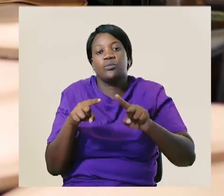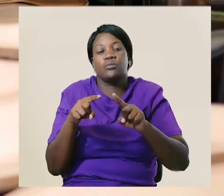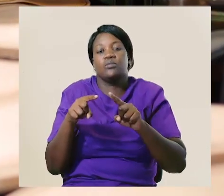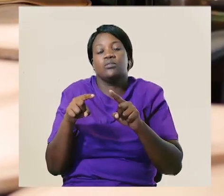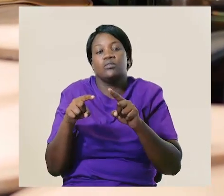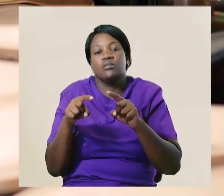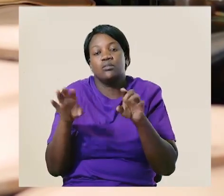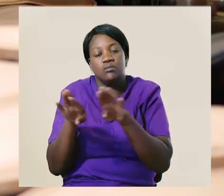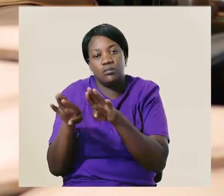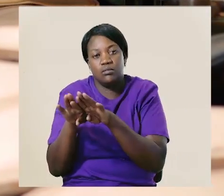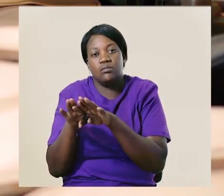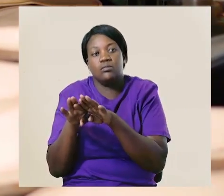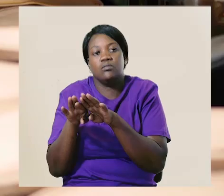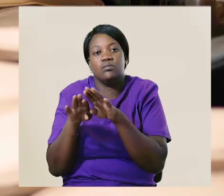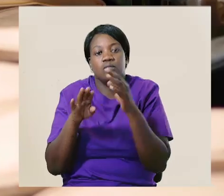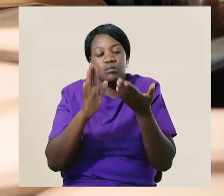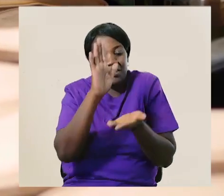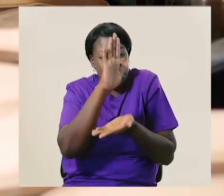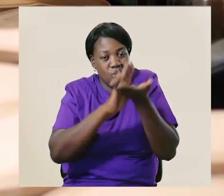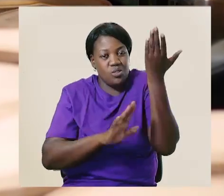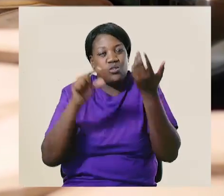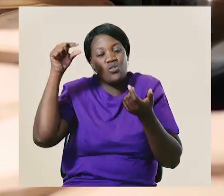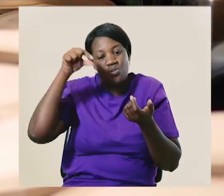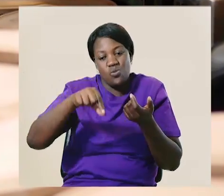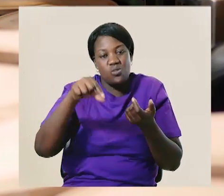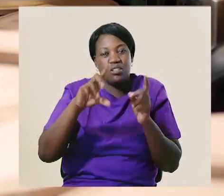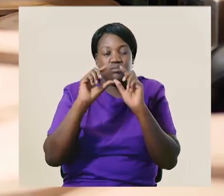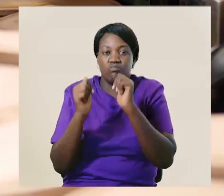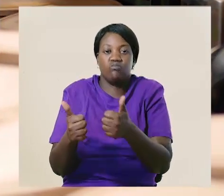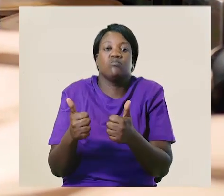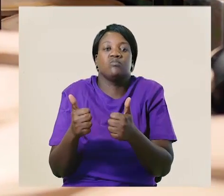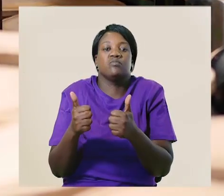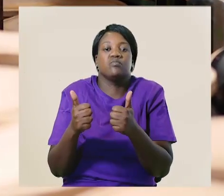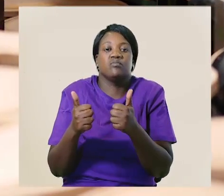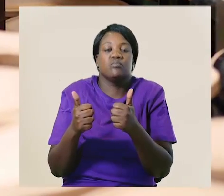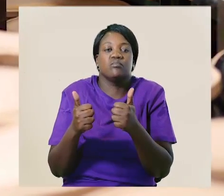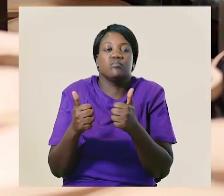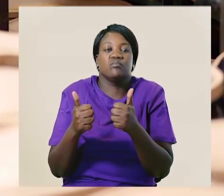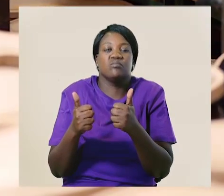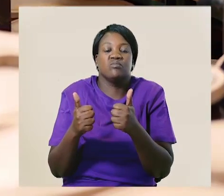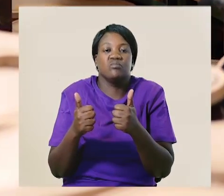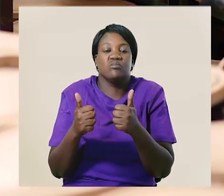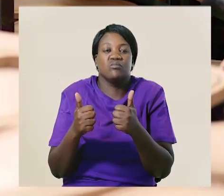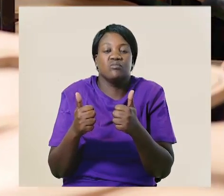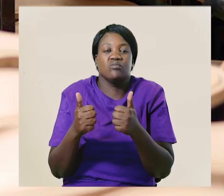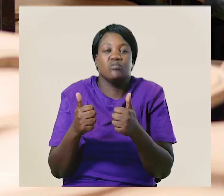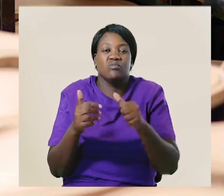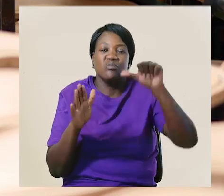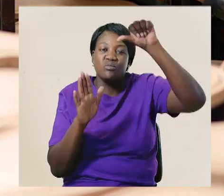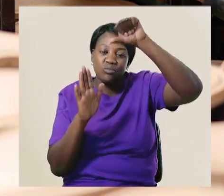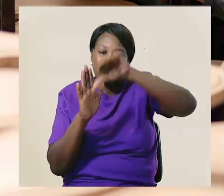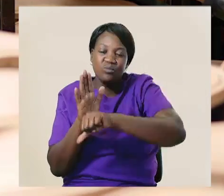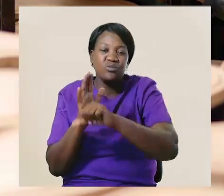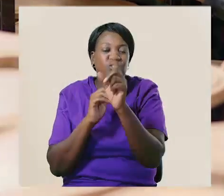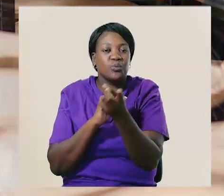produced, and it raises the quality of goods produced. What are the disadvantages of